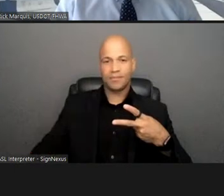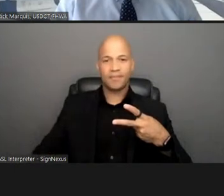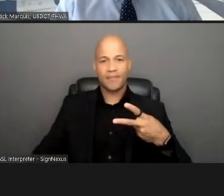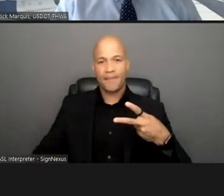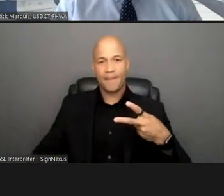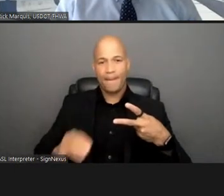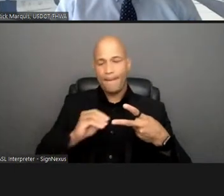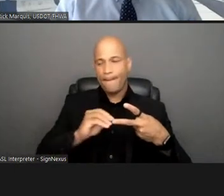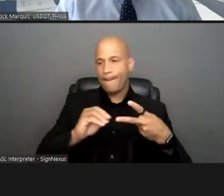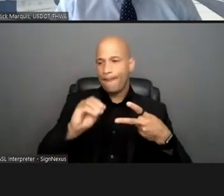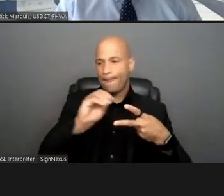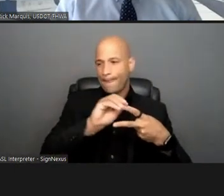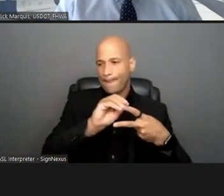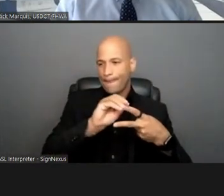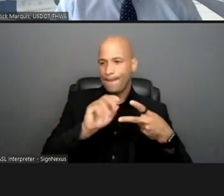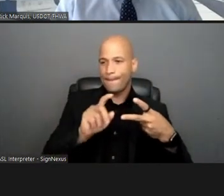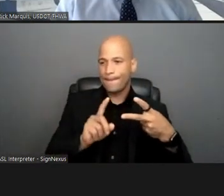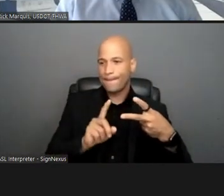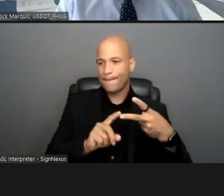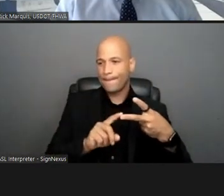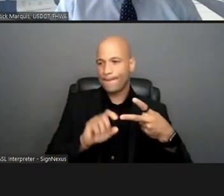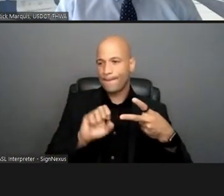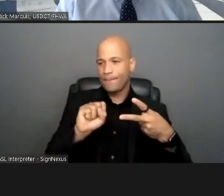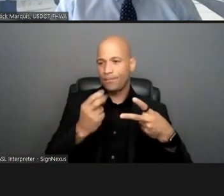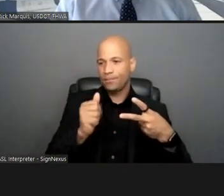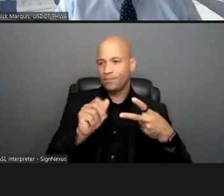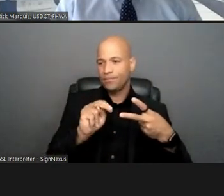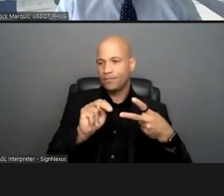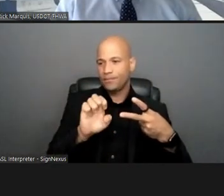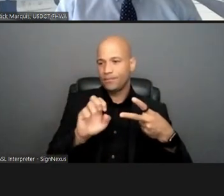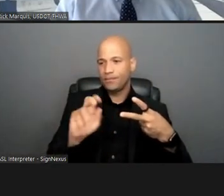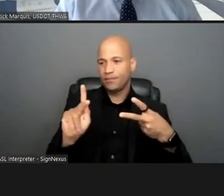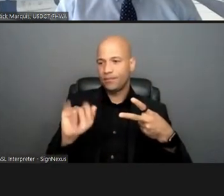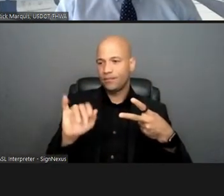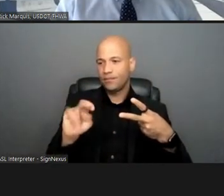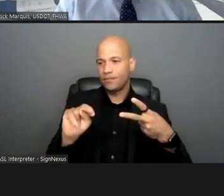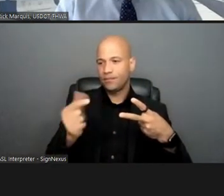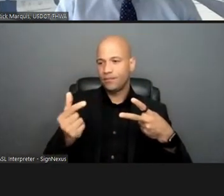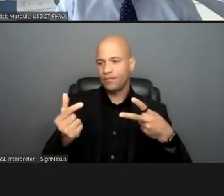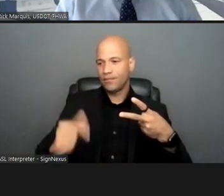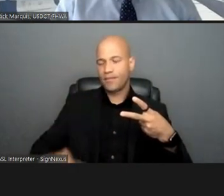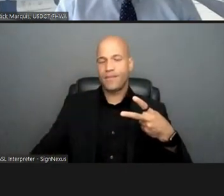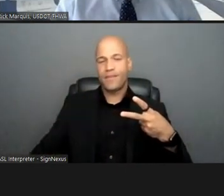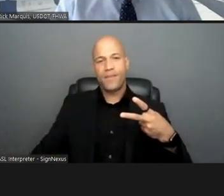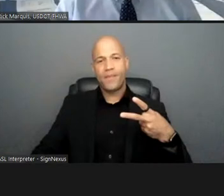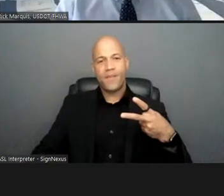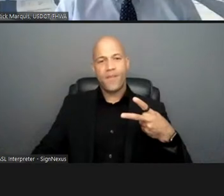the next speaker is Cynthia followed by Shane King